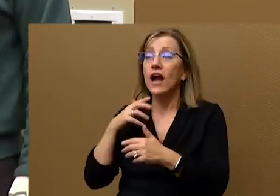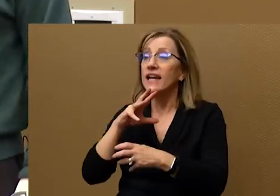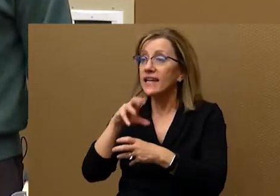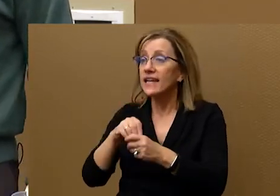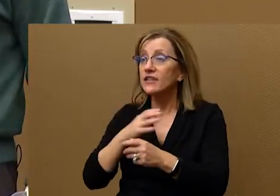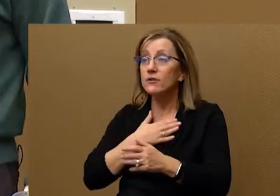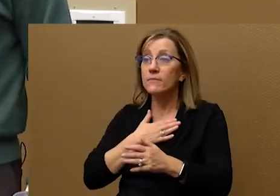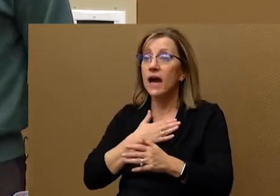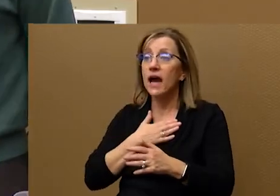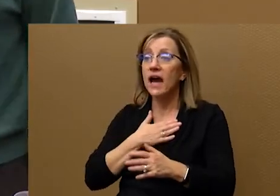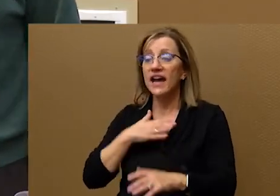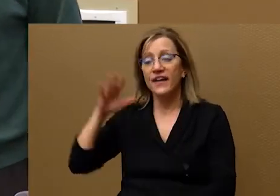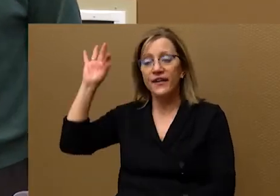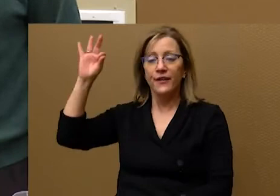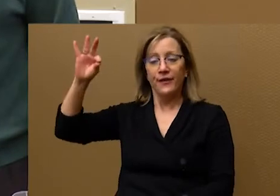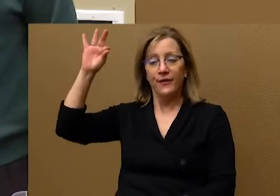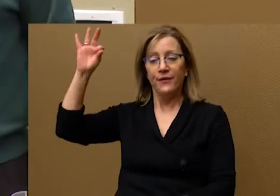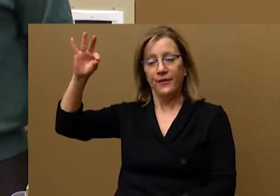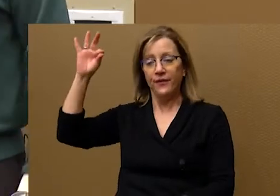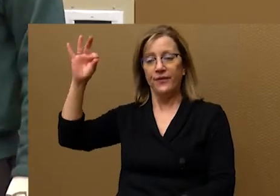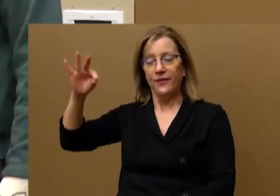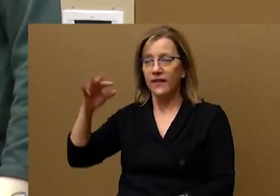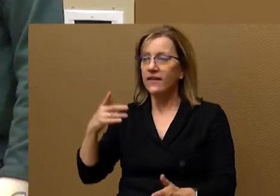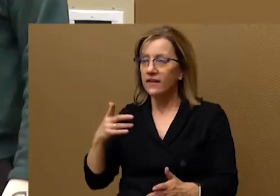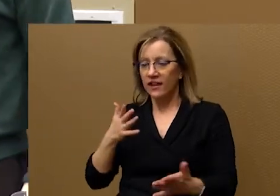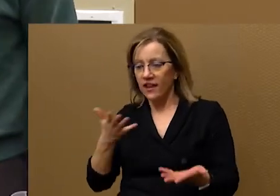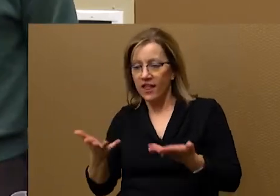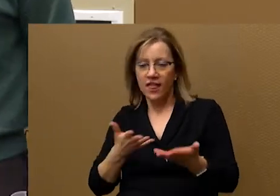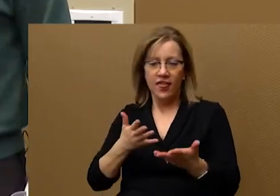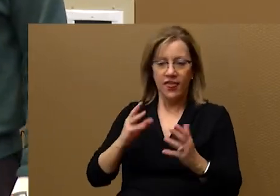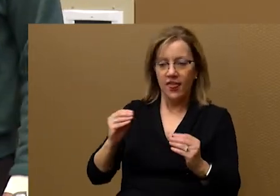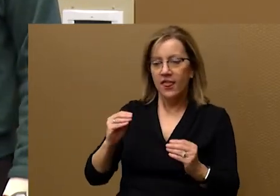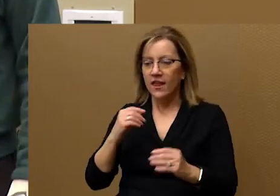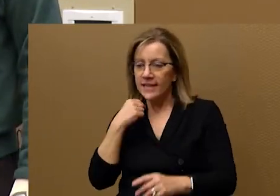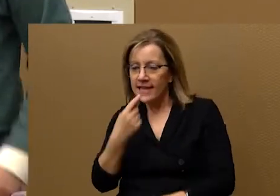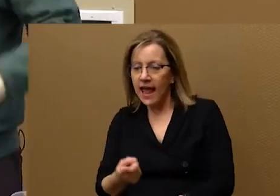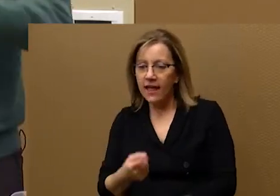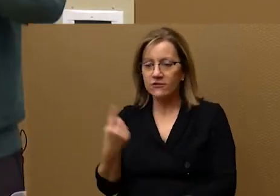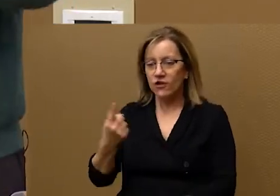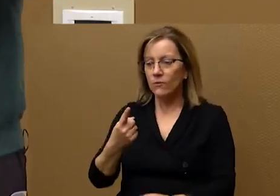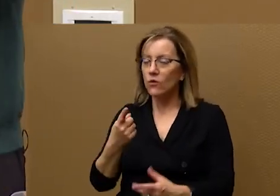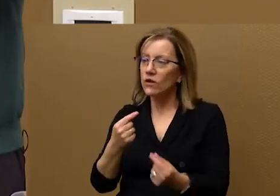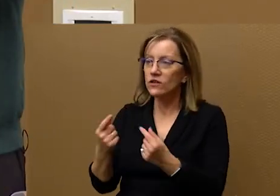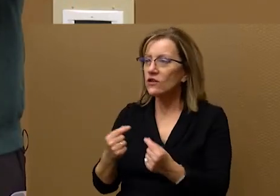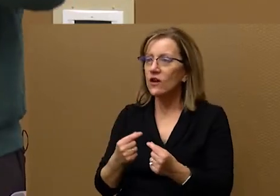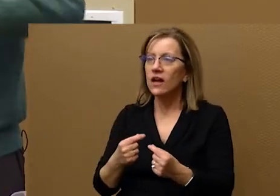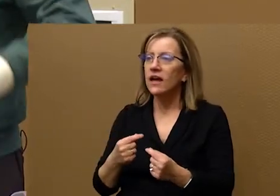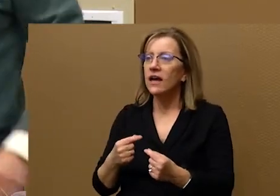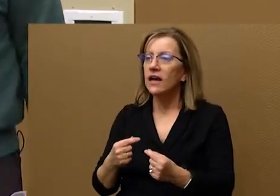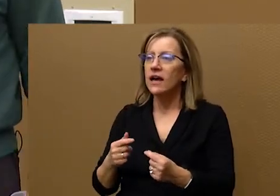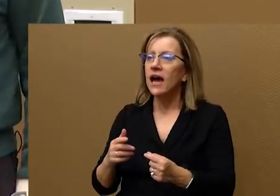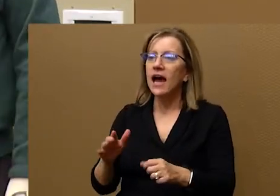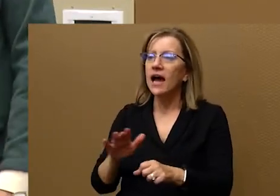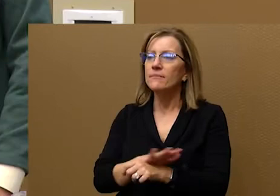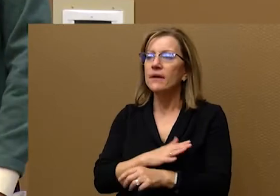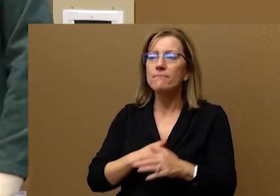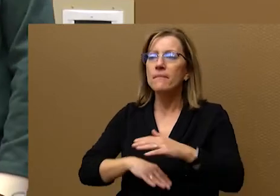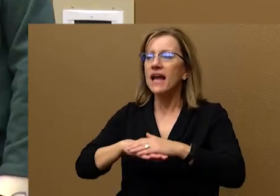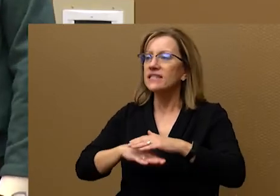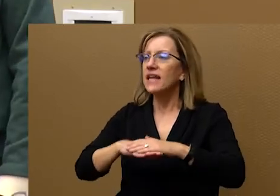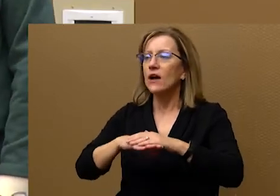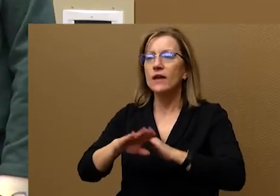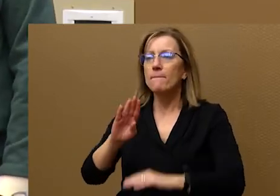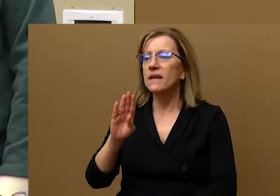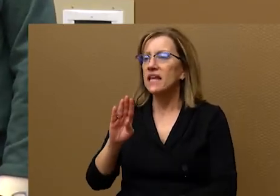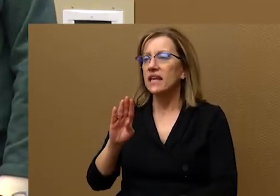my pontificating mode and I'm trying to tell someone what to do, I'm maxing out at B as a